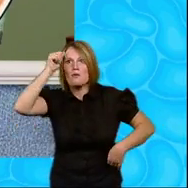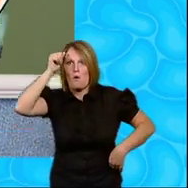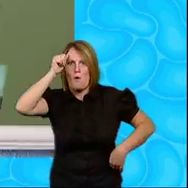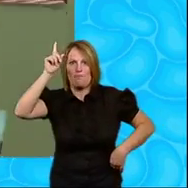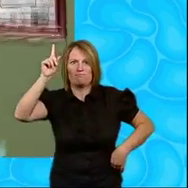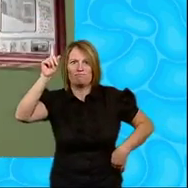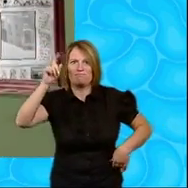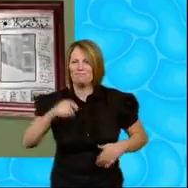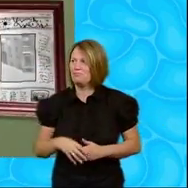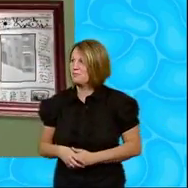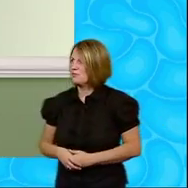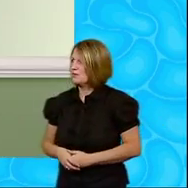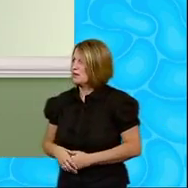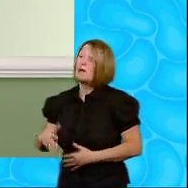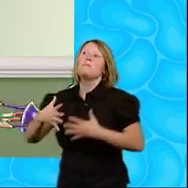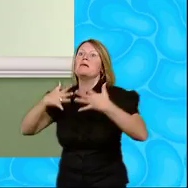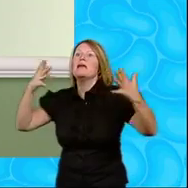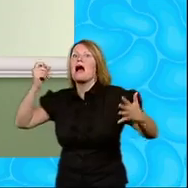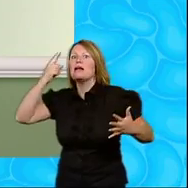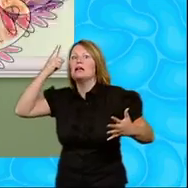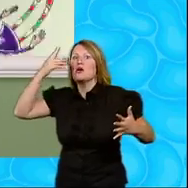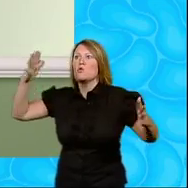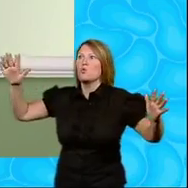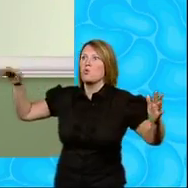happened. I had a big idea.